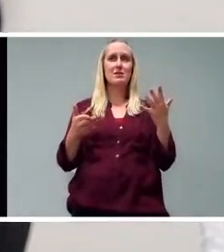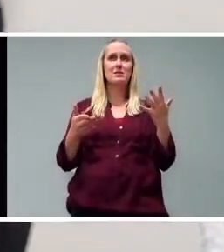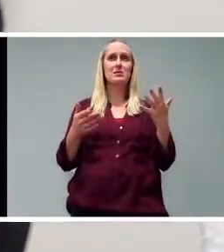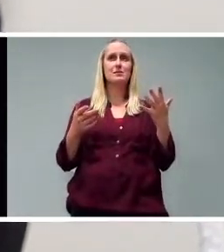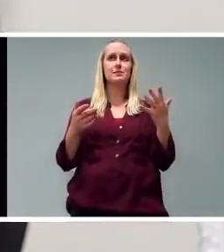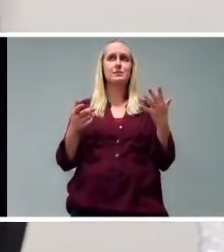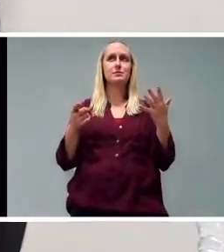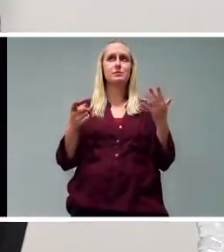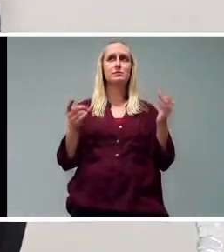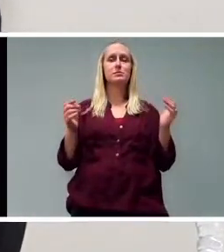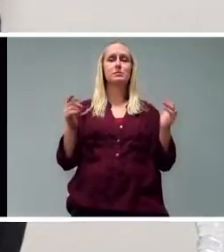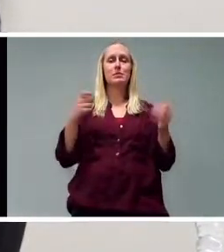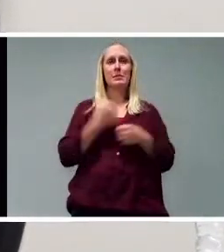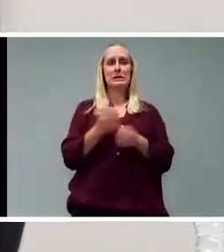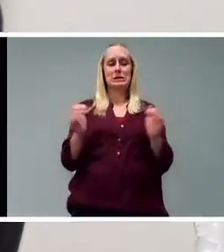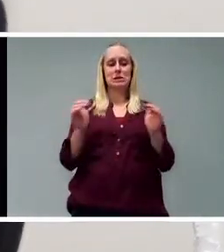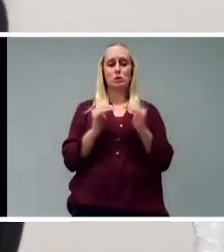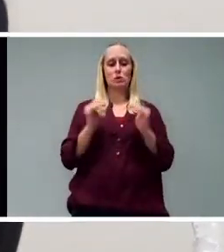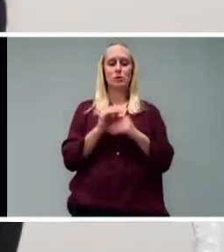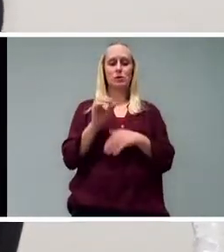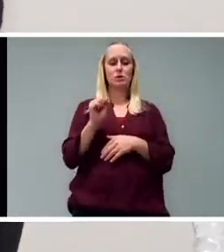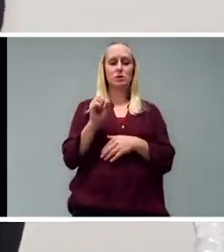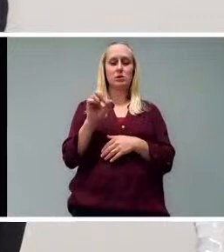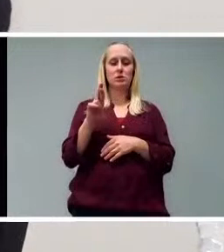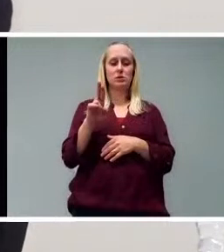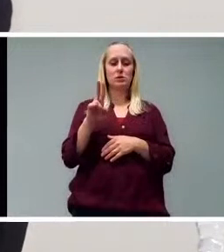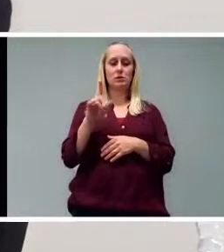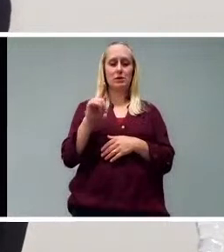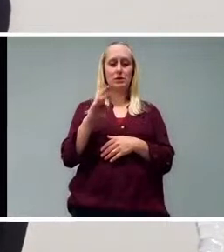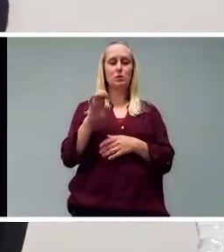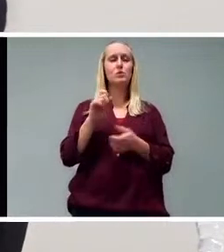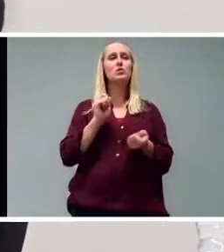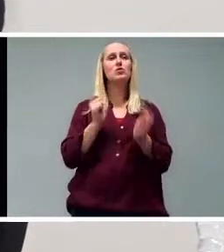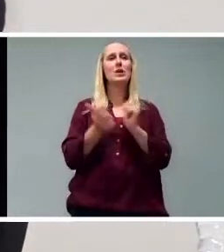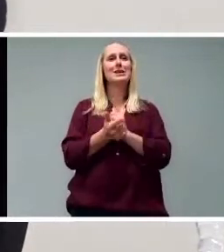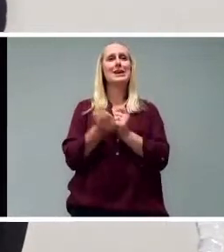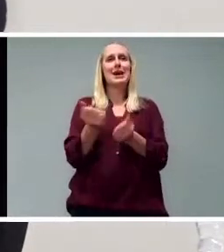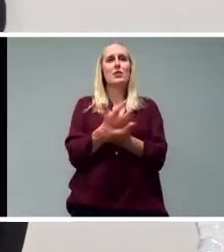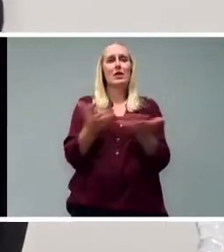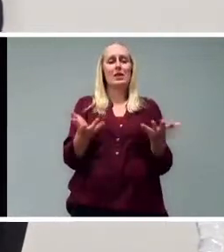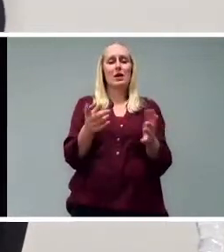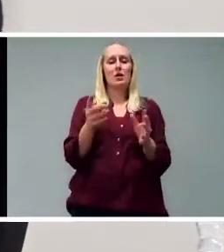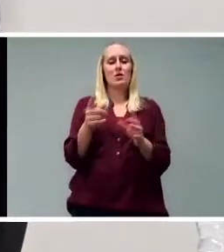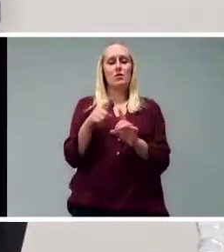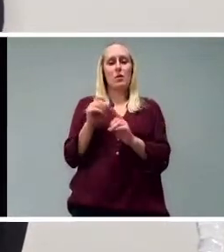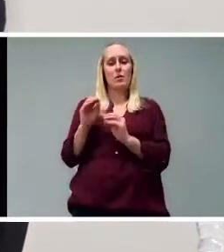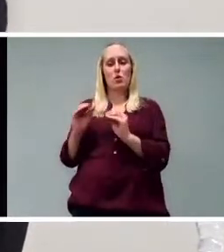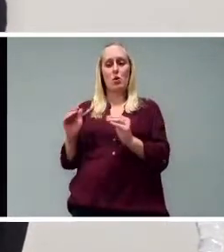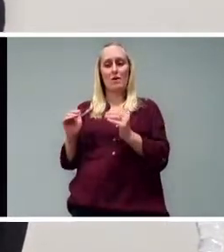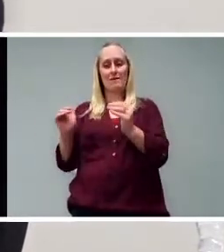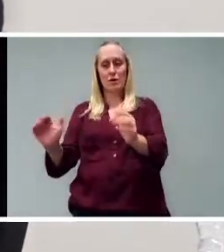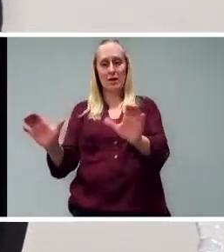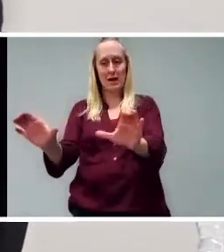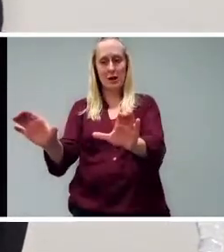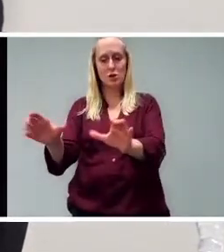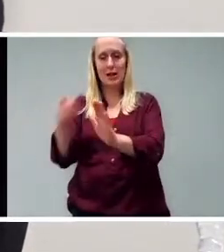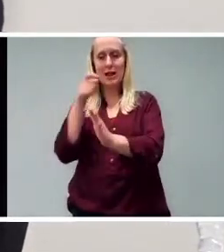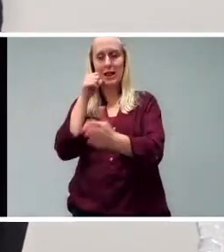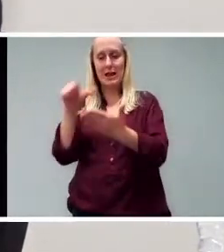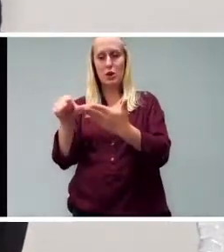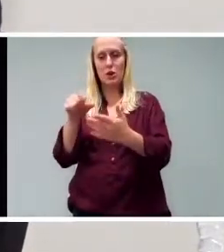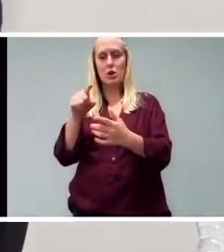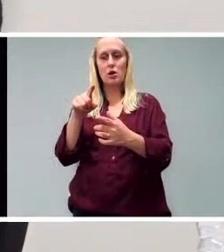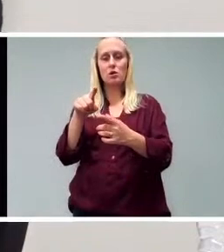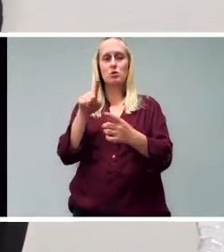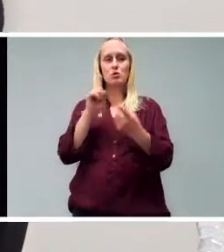equitable servitude. Basically what that does is it translates everything from the no further action letter. It says you're bound to do these things in the